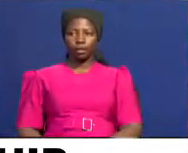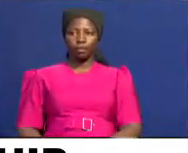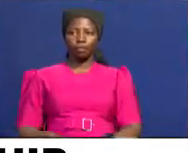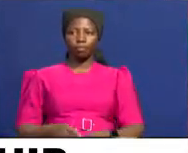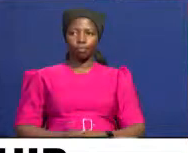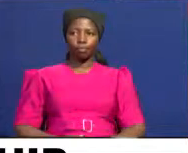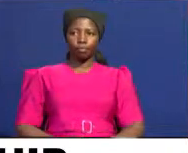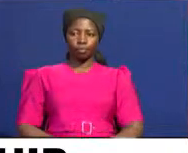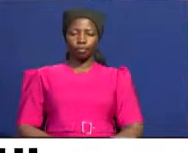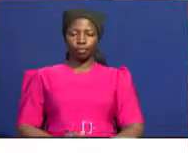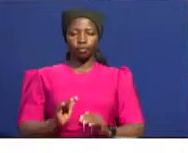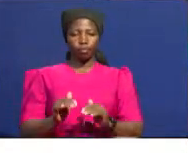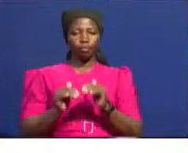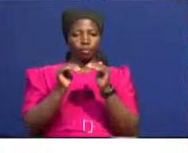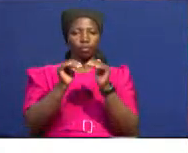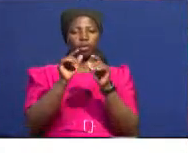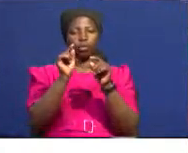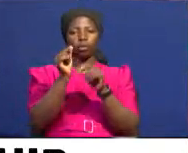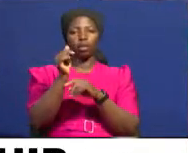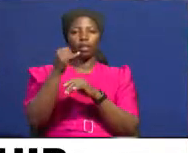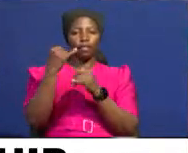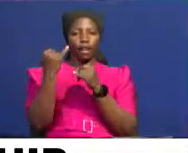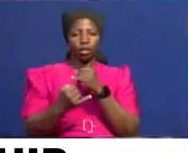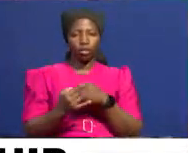...5-15 to advance to the quarterfinals.